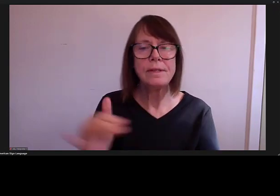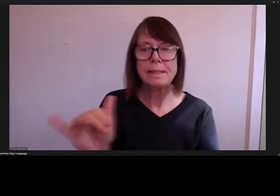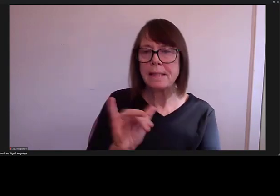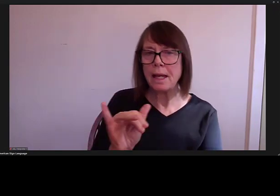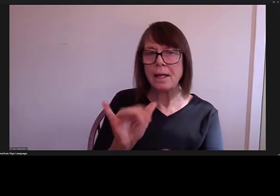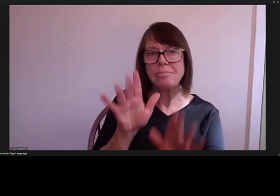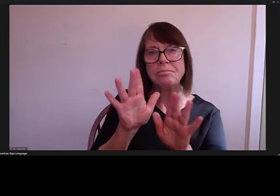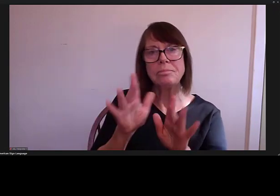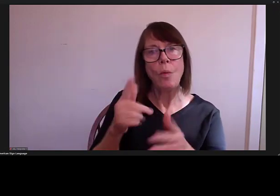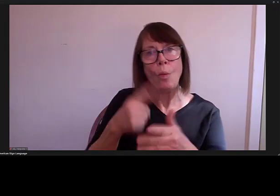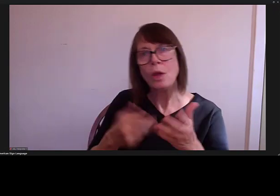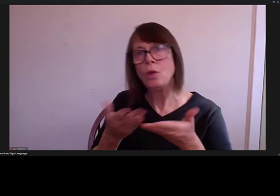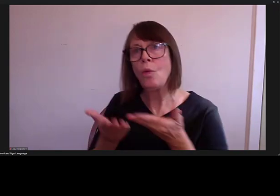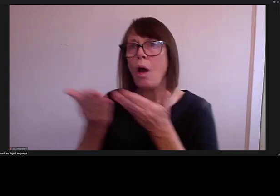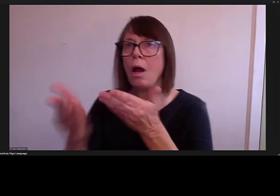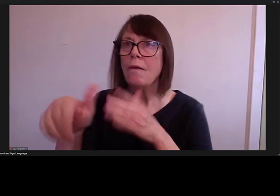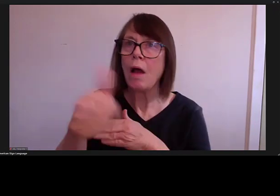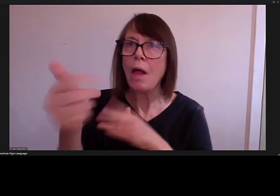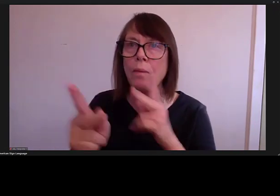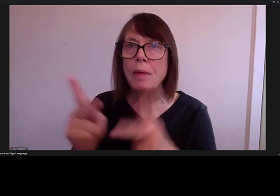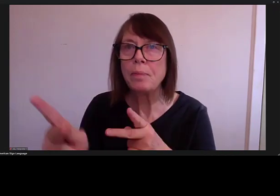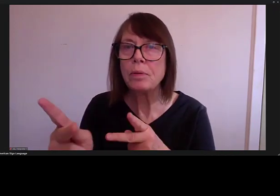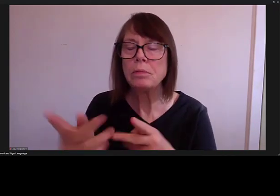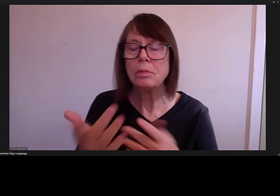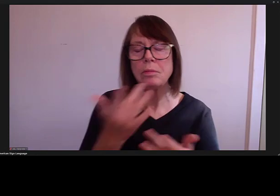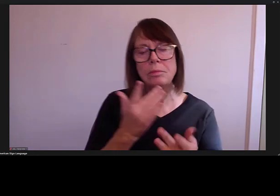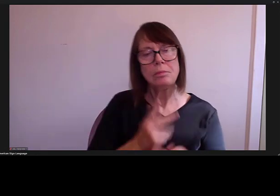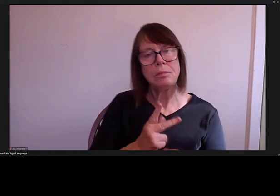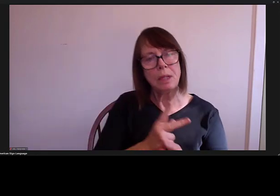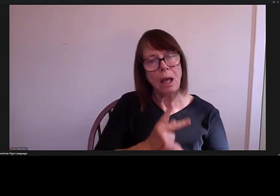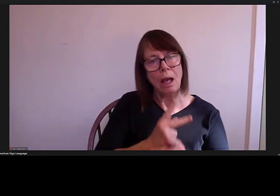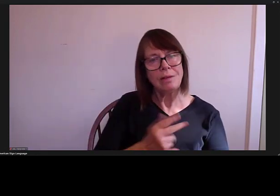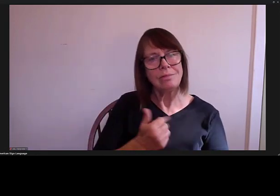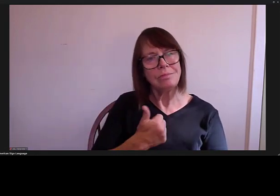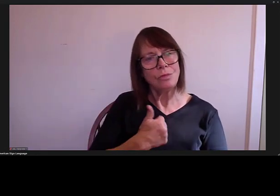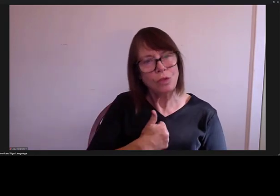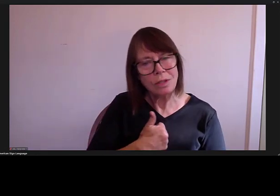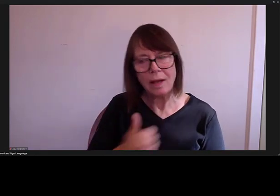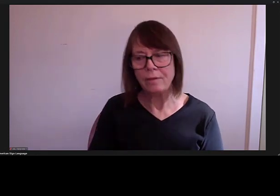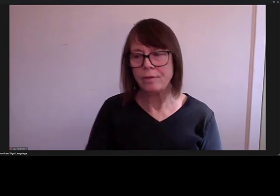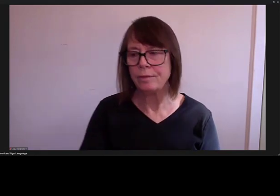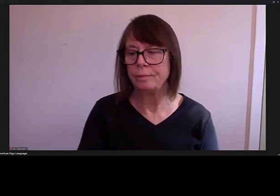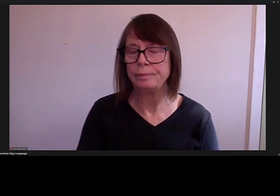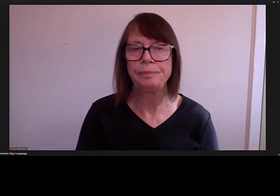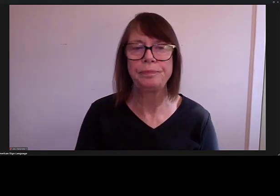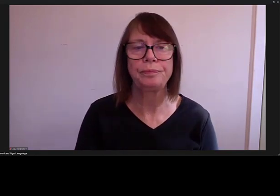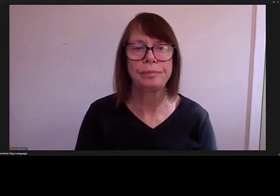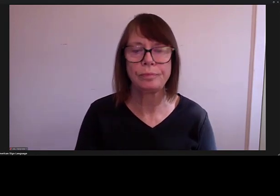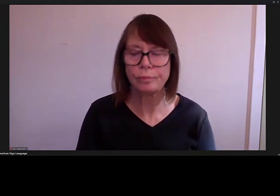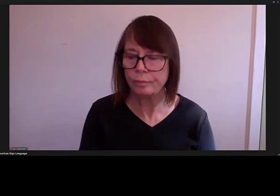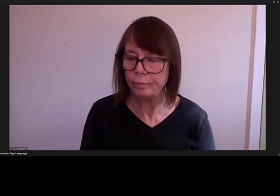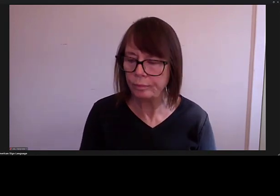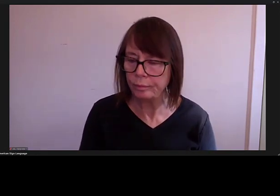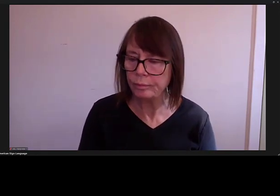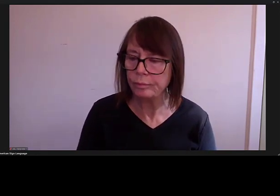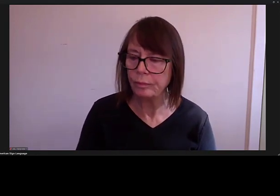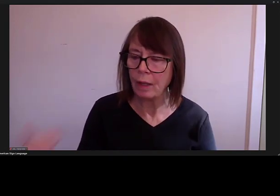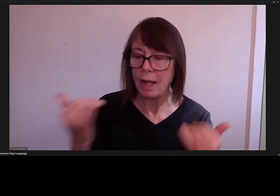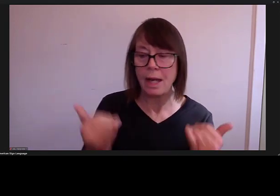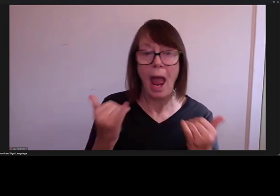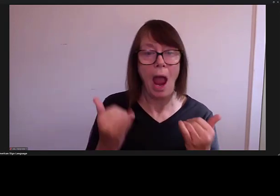you offer to others. I'm so pleased to now hand things over to Claire and to our incredible